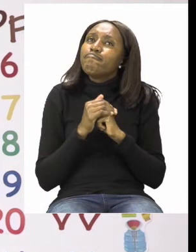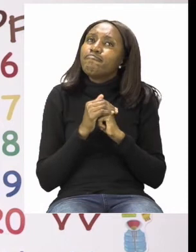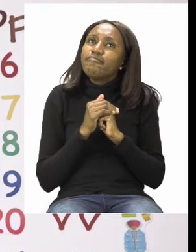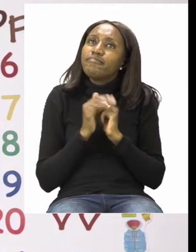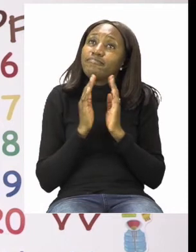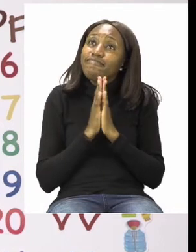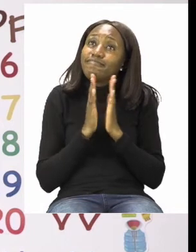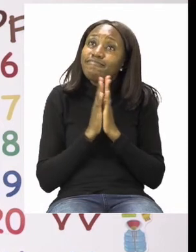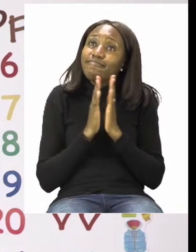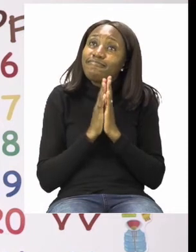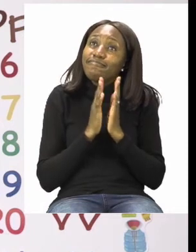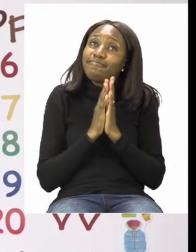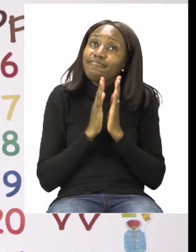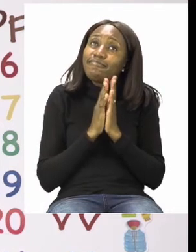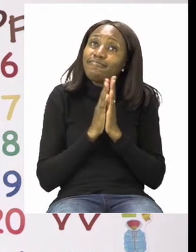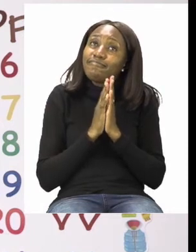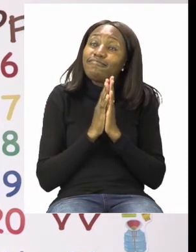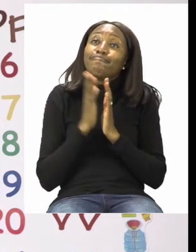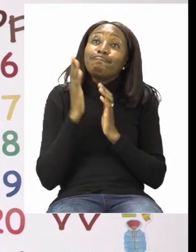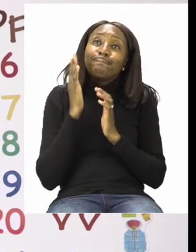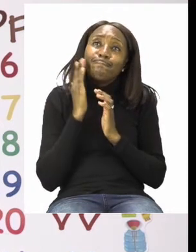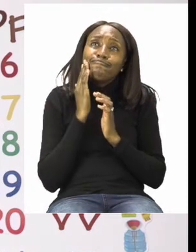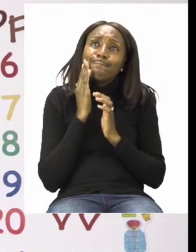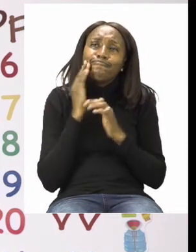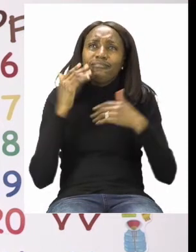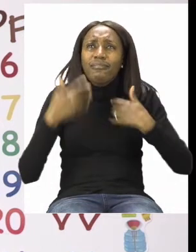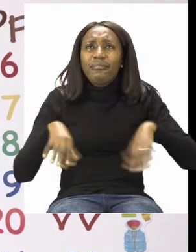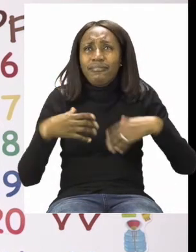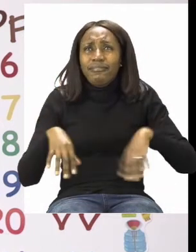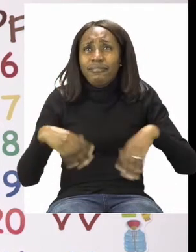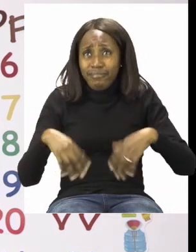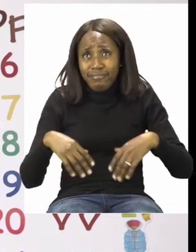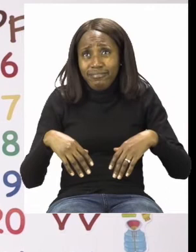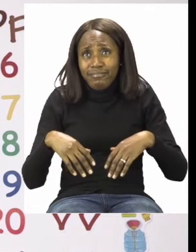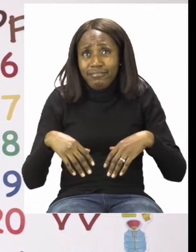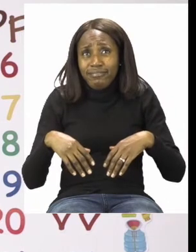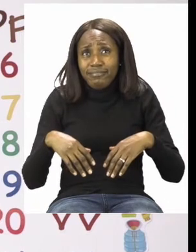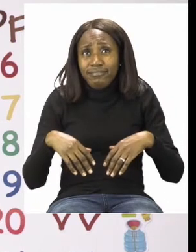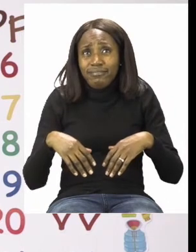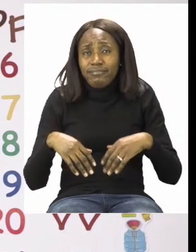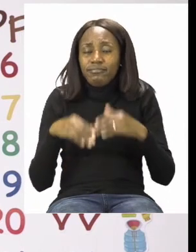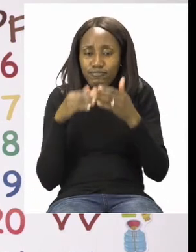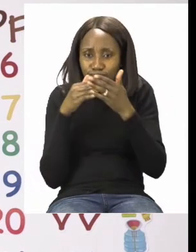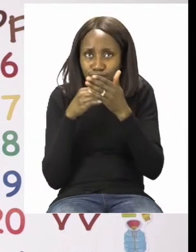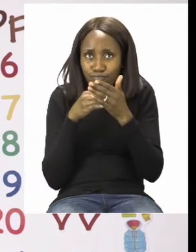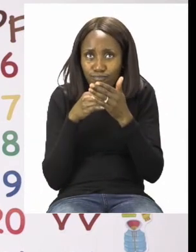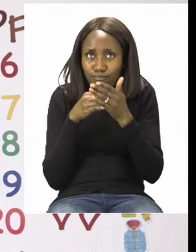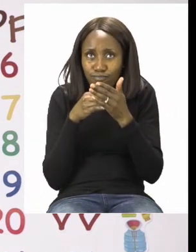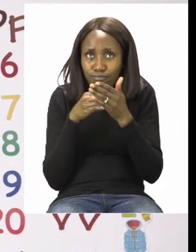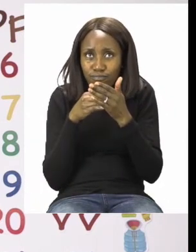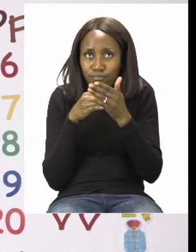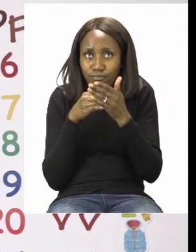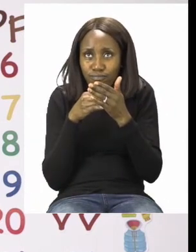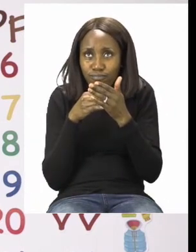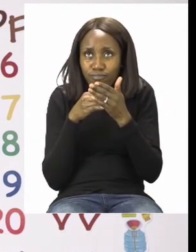you're done or when you feel tired, try to only stop, not to